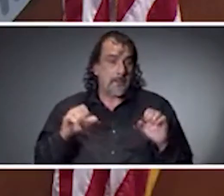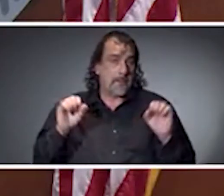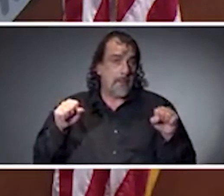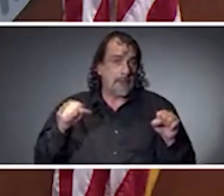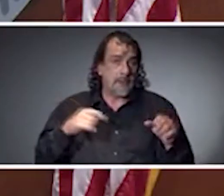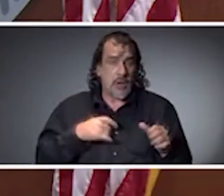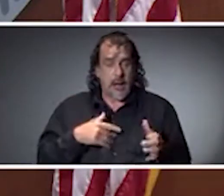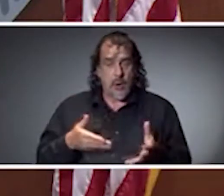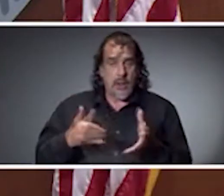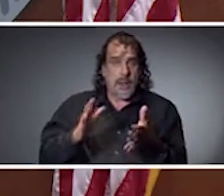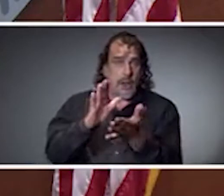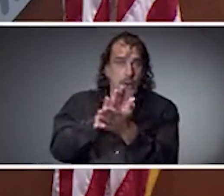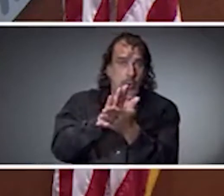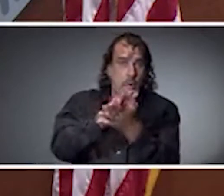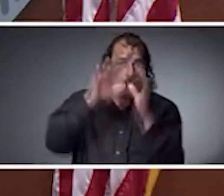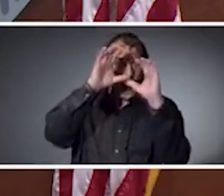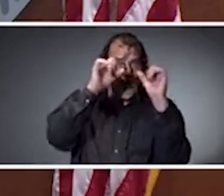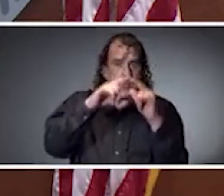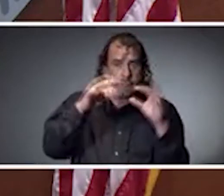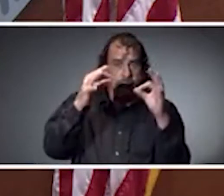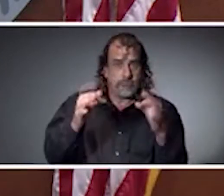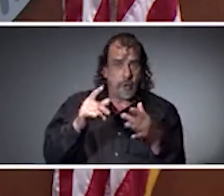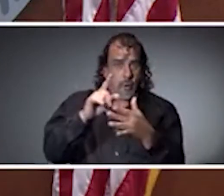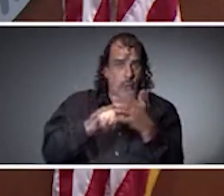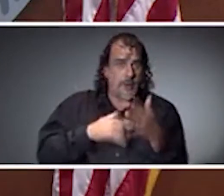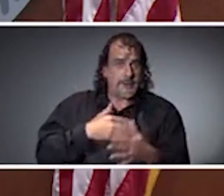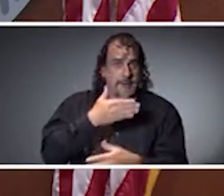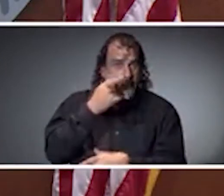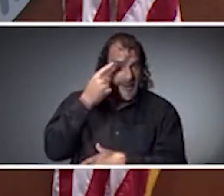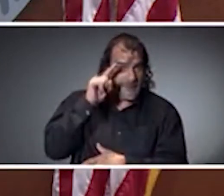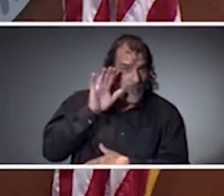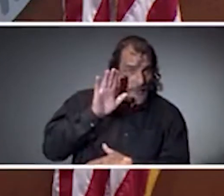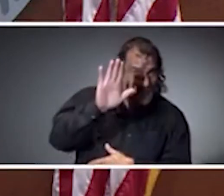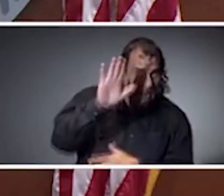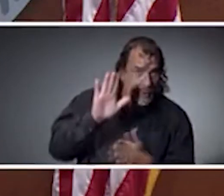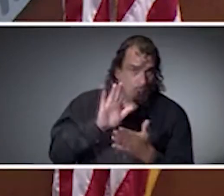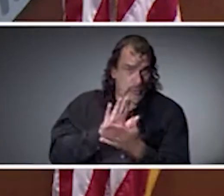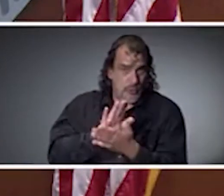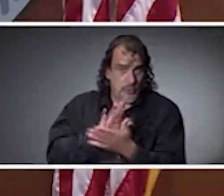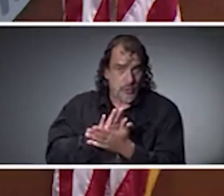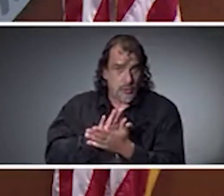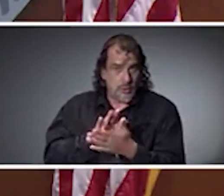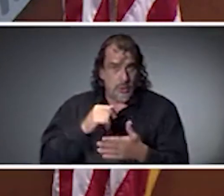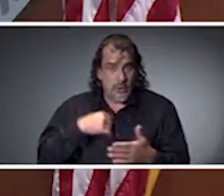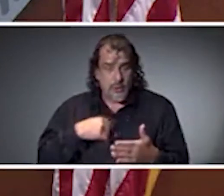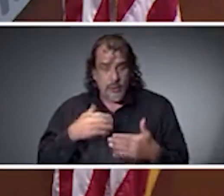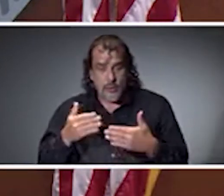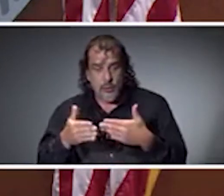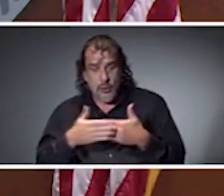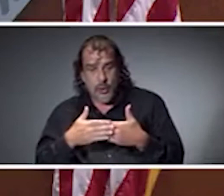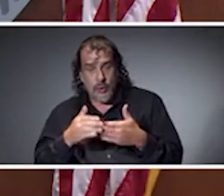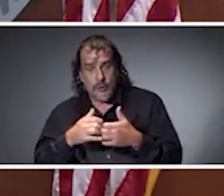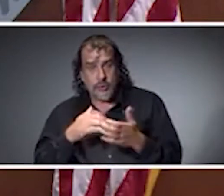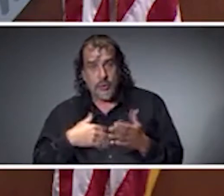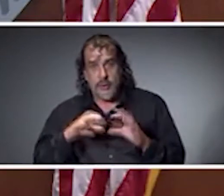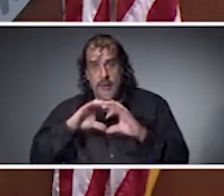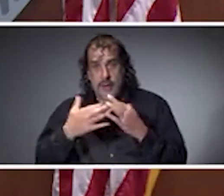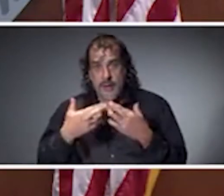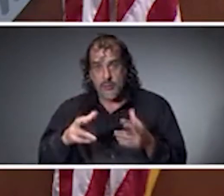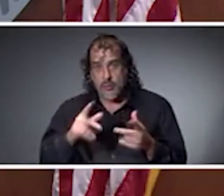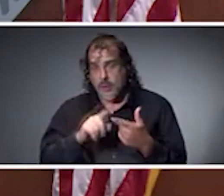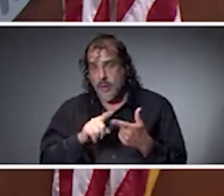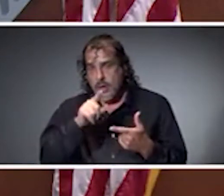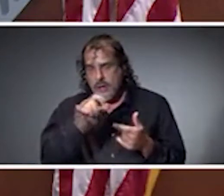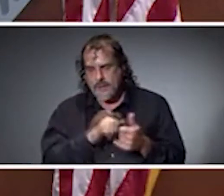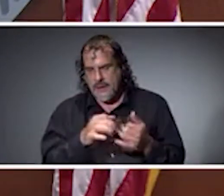school leaders to determine the best plan for their local schools. Those closest to the classroom will be best equipped